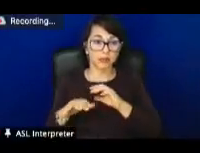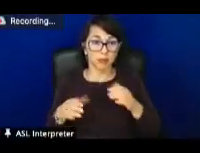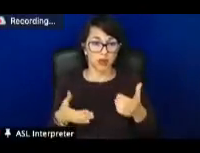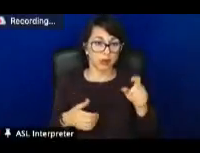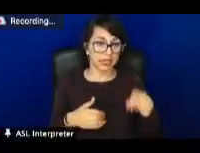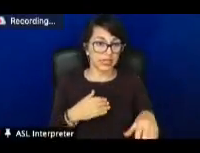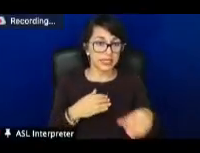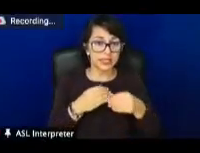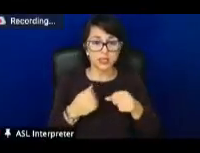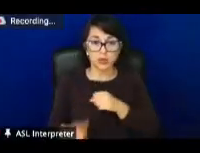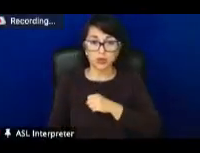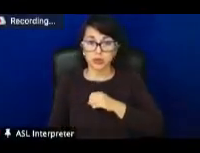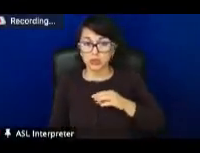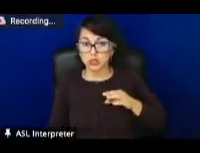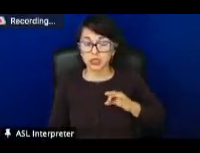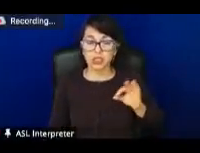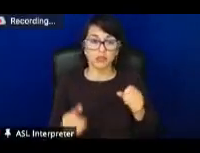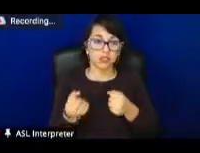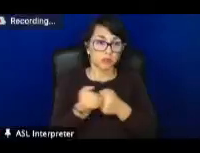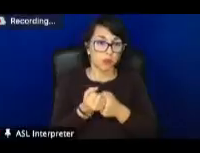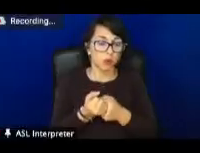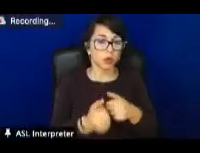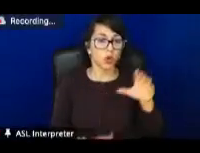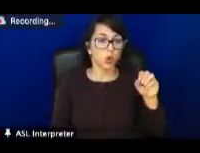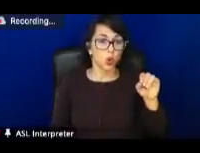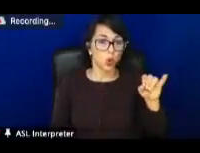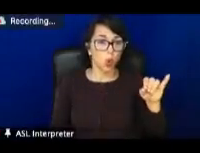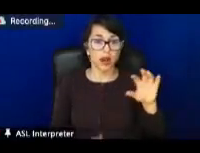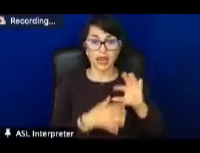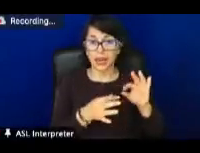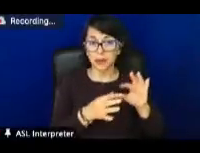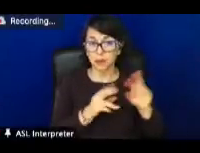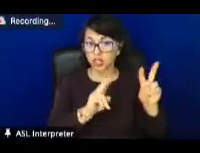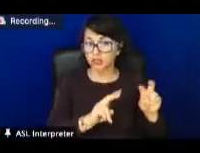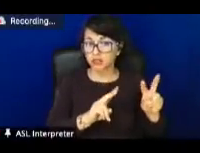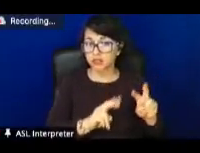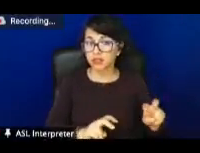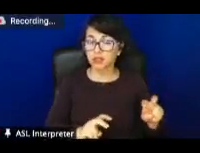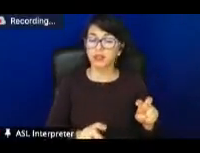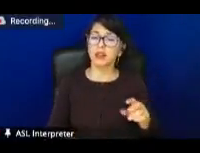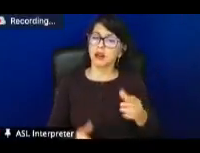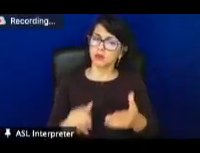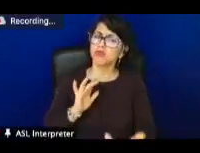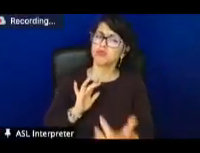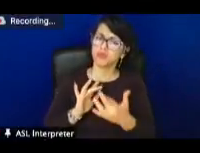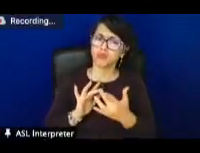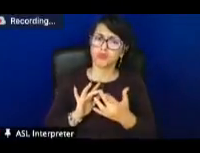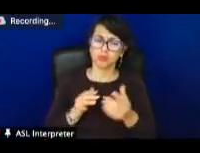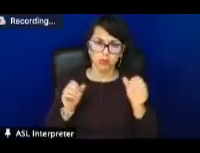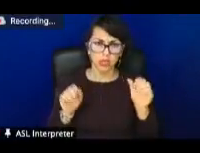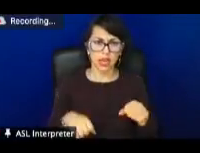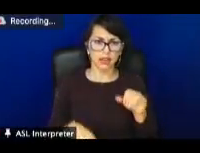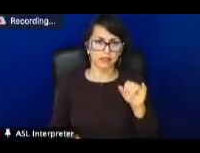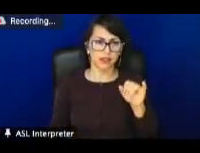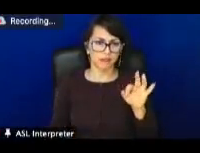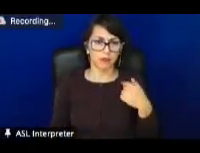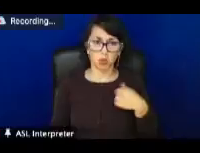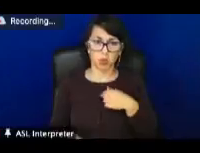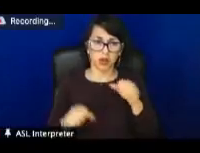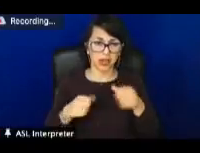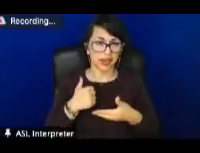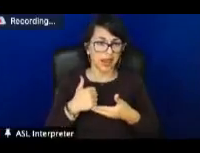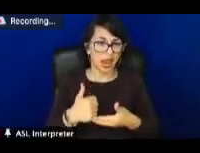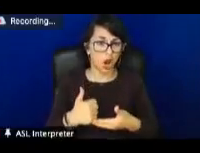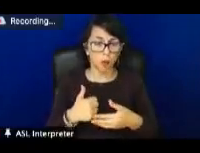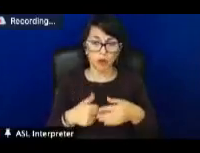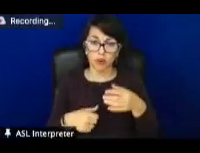the analysis of COI input, just reach out to me also so that we can help with if you're planning on doing that regionally,